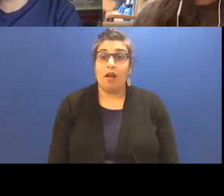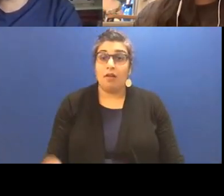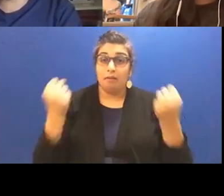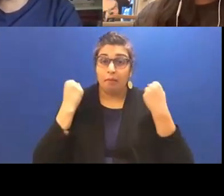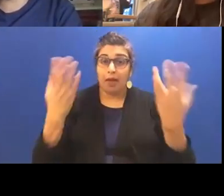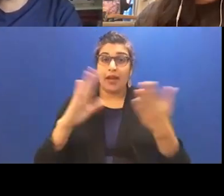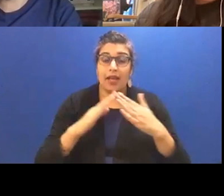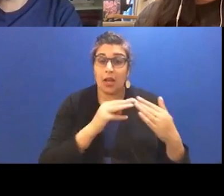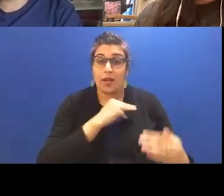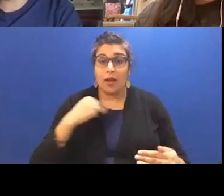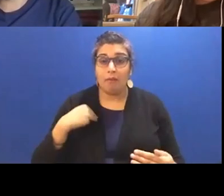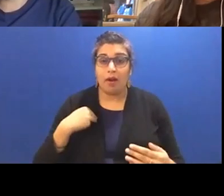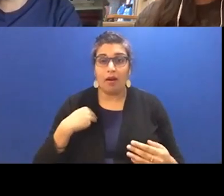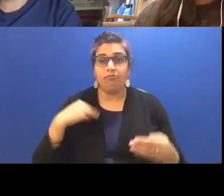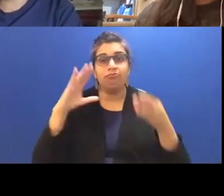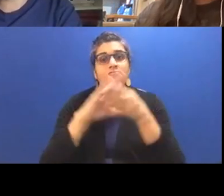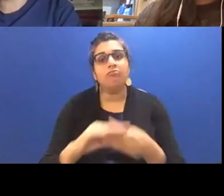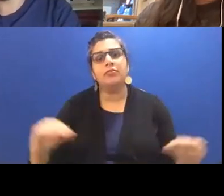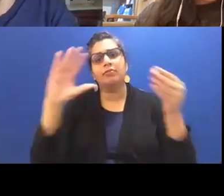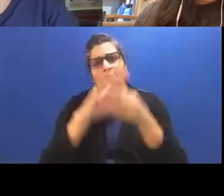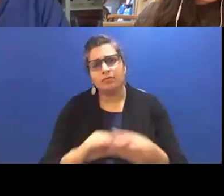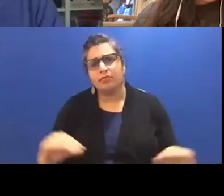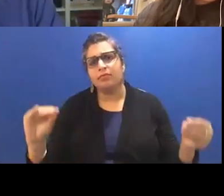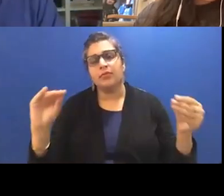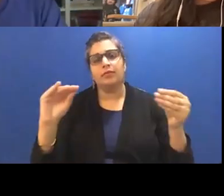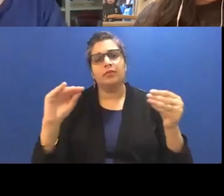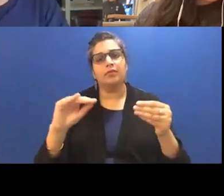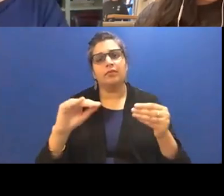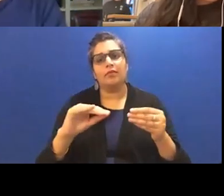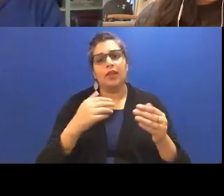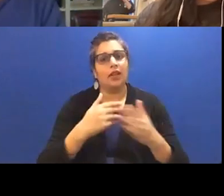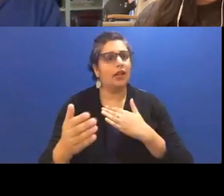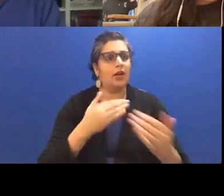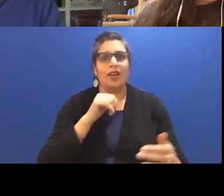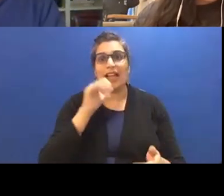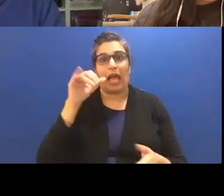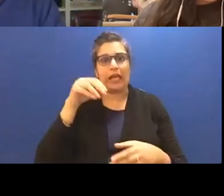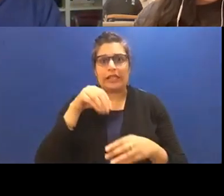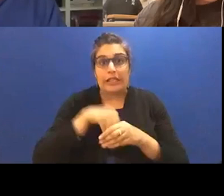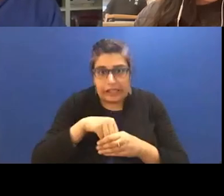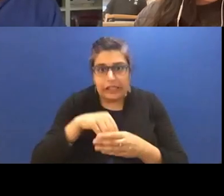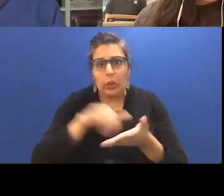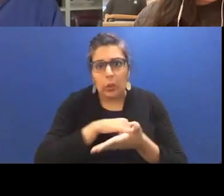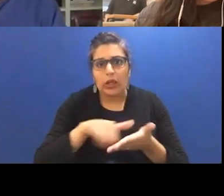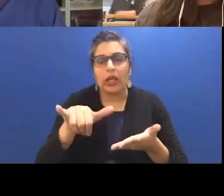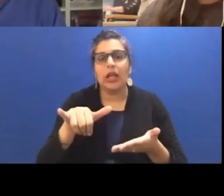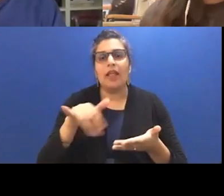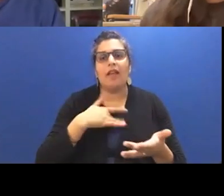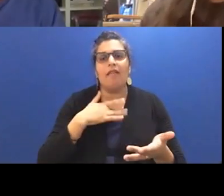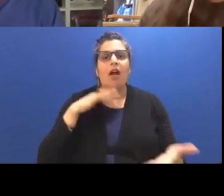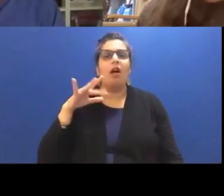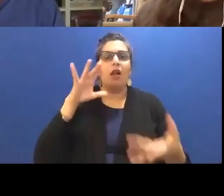community members who have spoken at length about how even when they weren't in New York City, you know, they felt